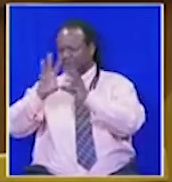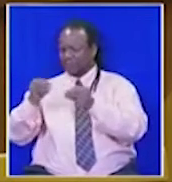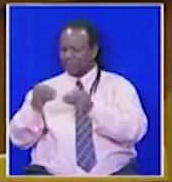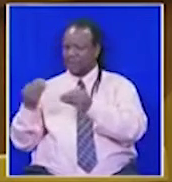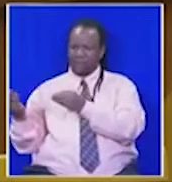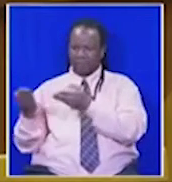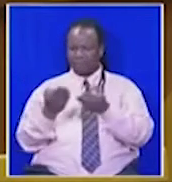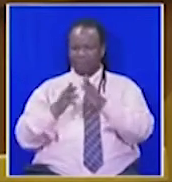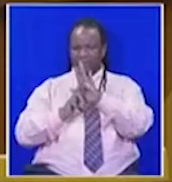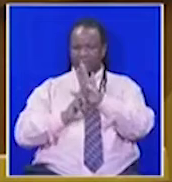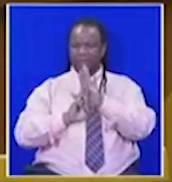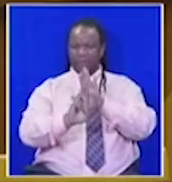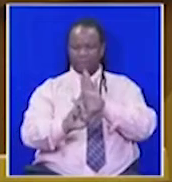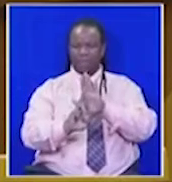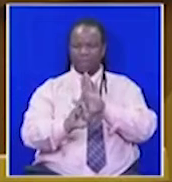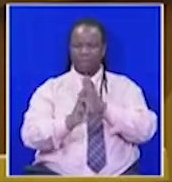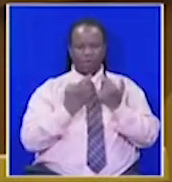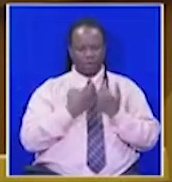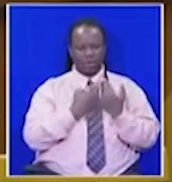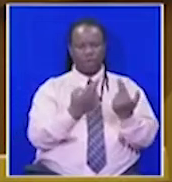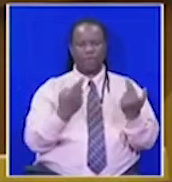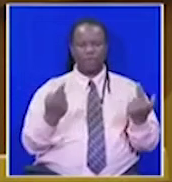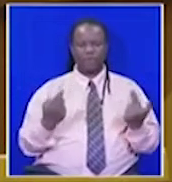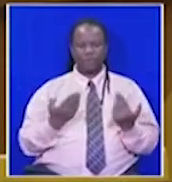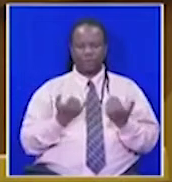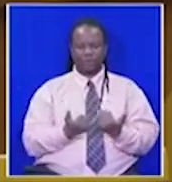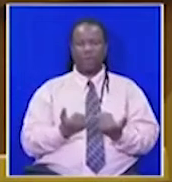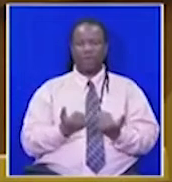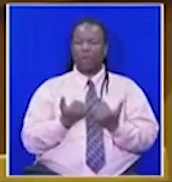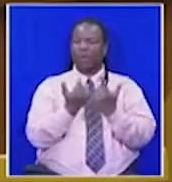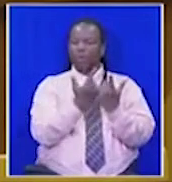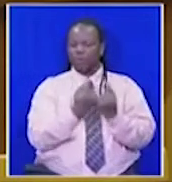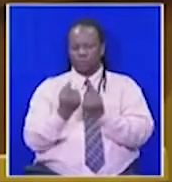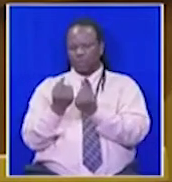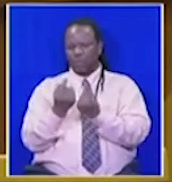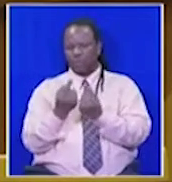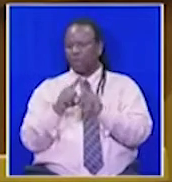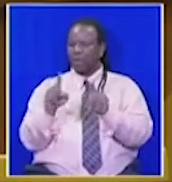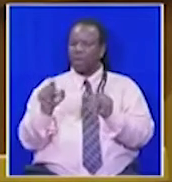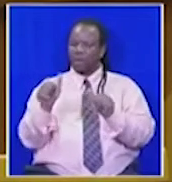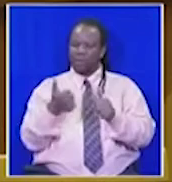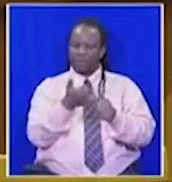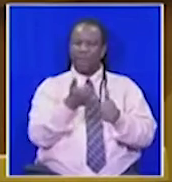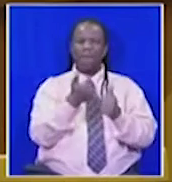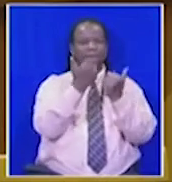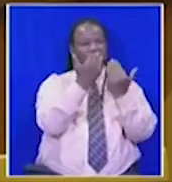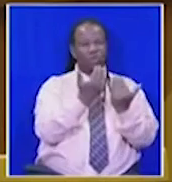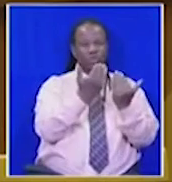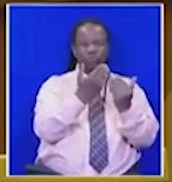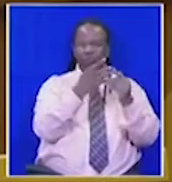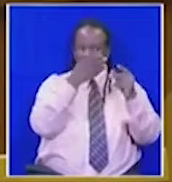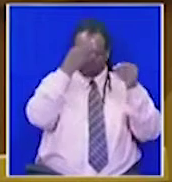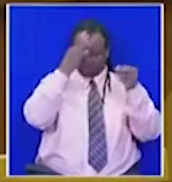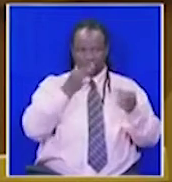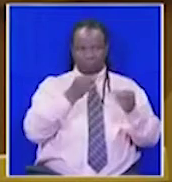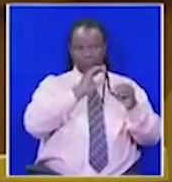its recommendations on what Parliament should do in respect of the various allocations that government has decided upon. Let